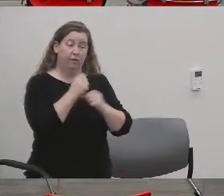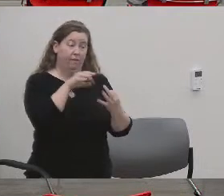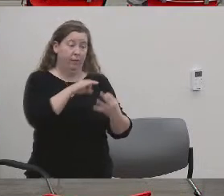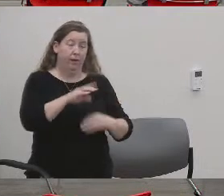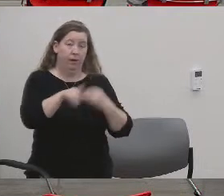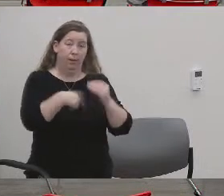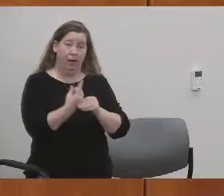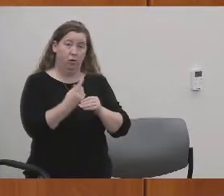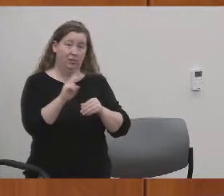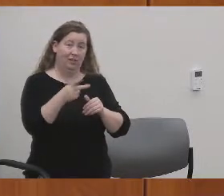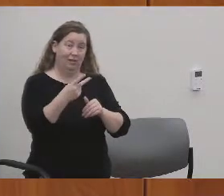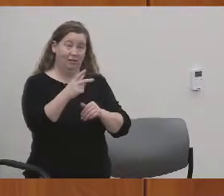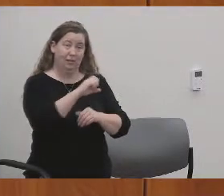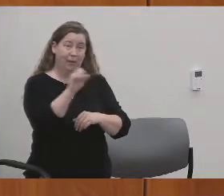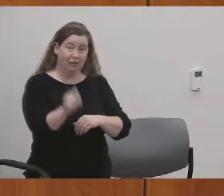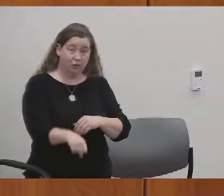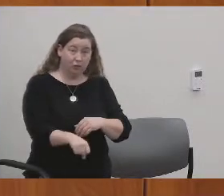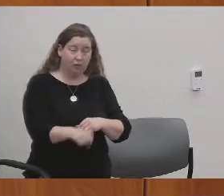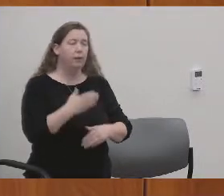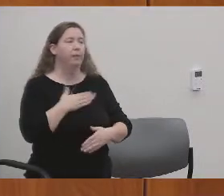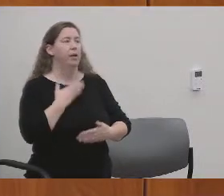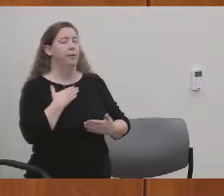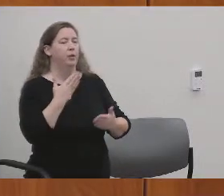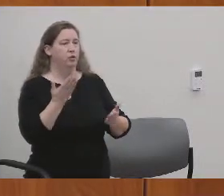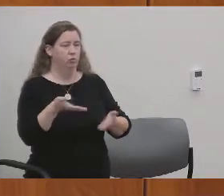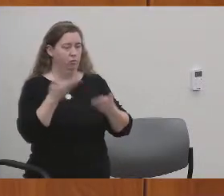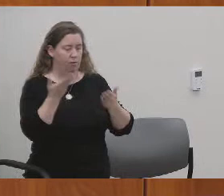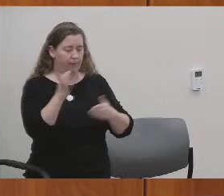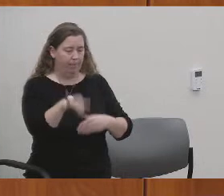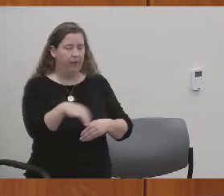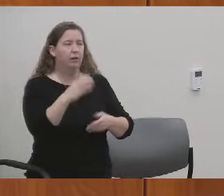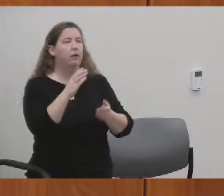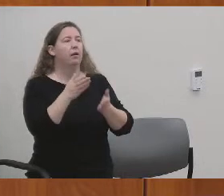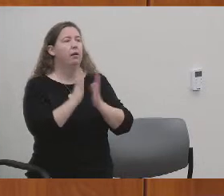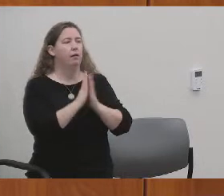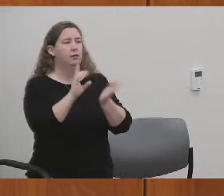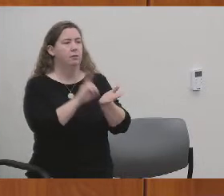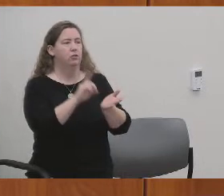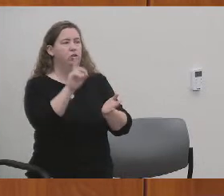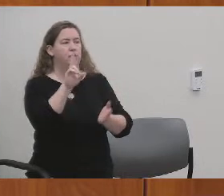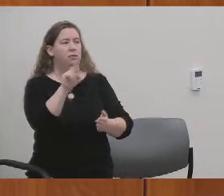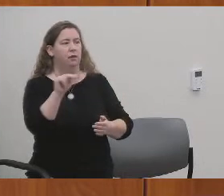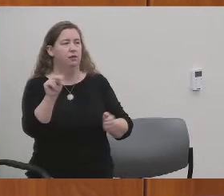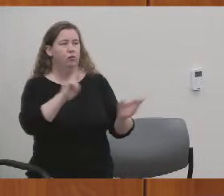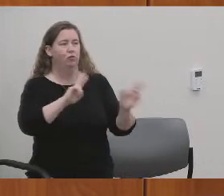that all going smoothly? I'm glad you brought that up. I told Dr. Dunn to have that ready.